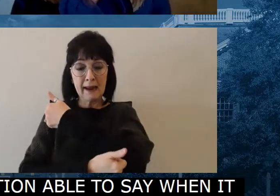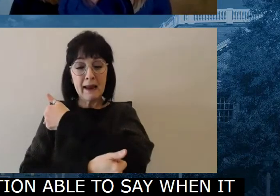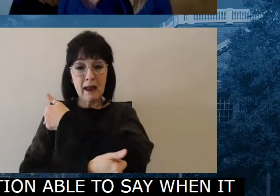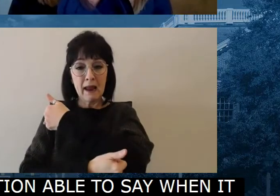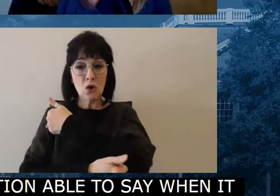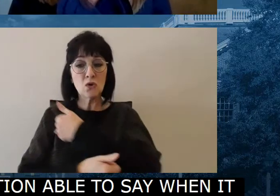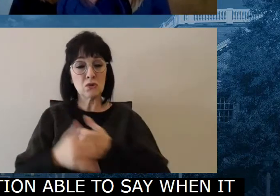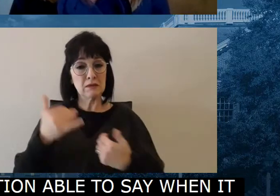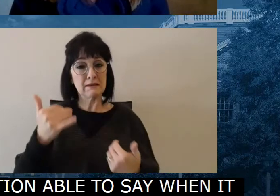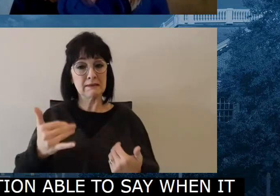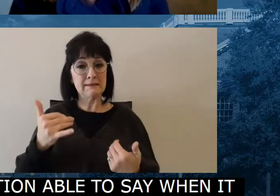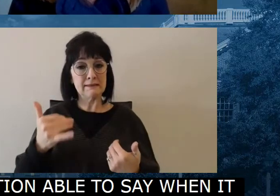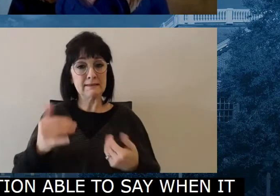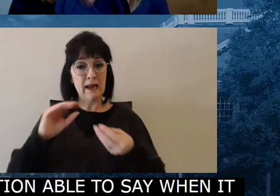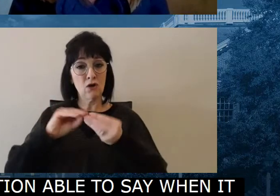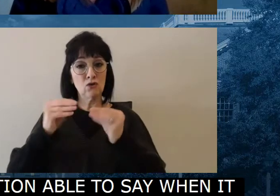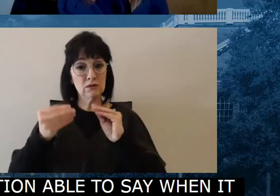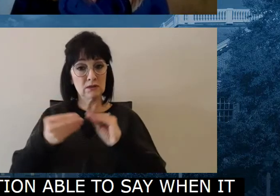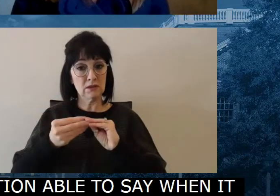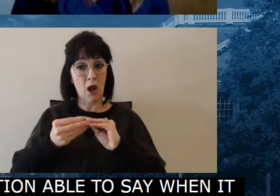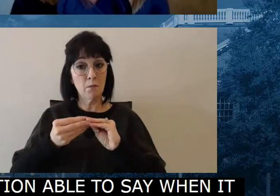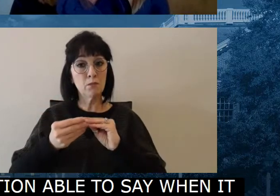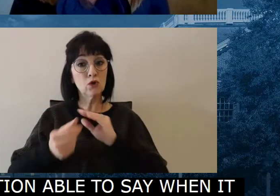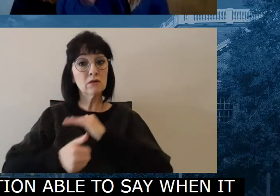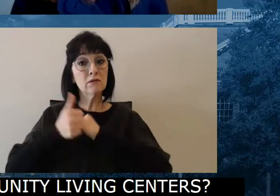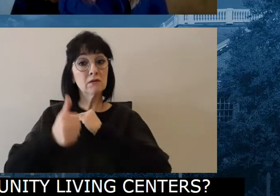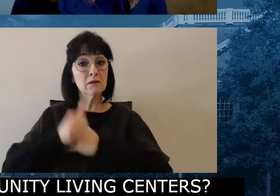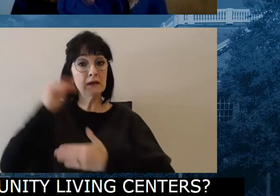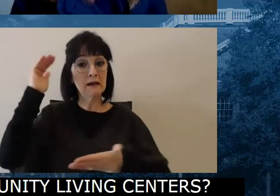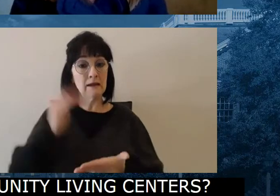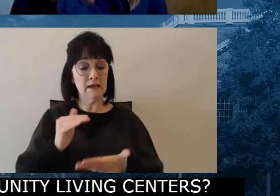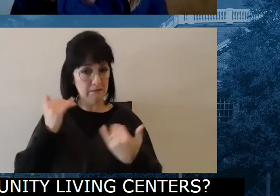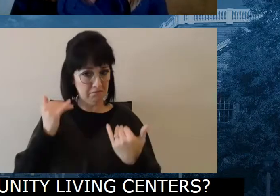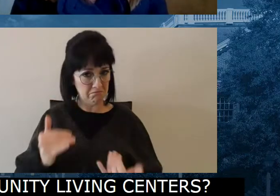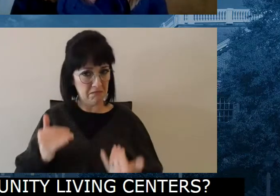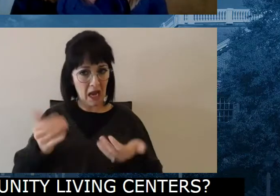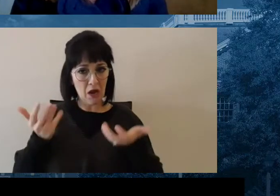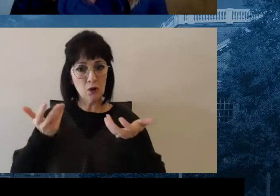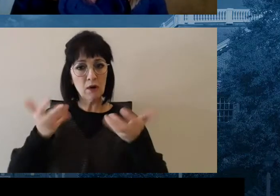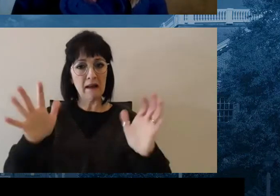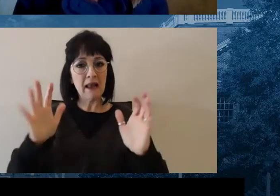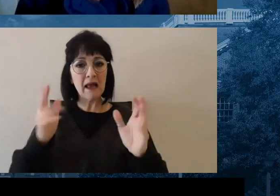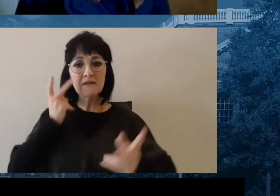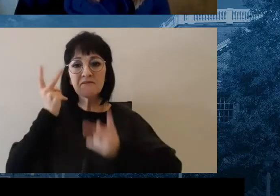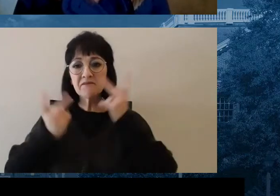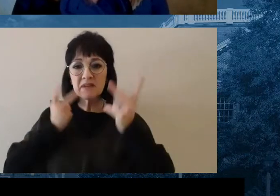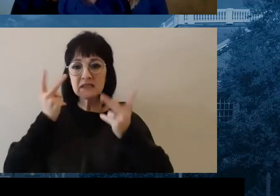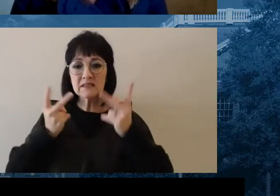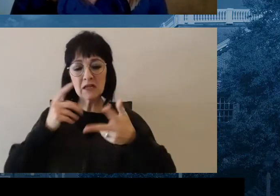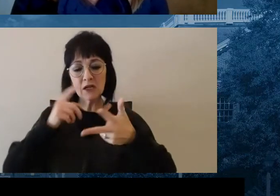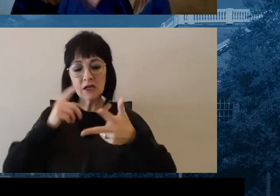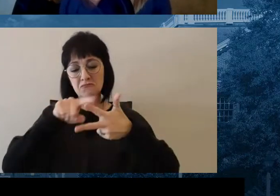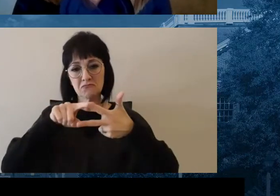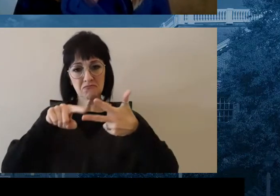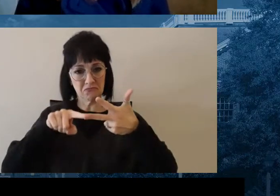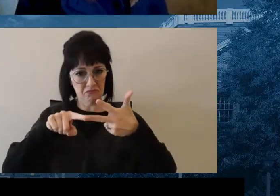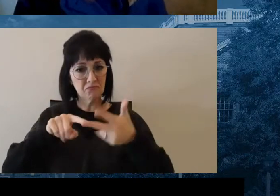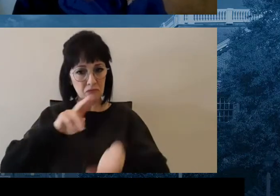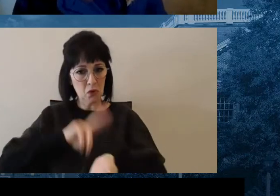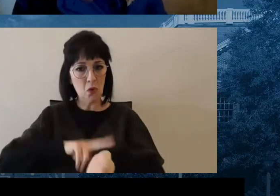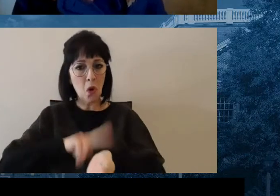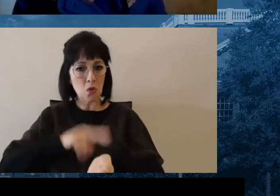visitation is now allowed in all 3 counties for long-term care facilities.